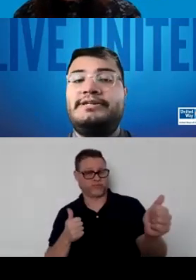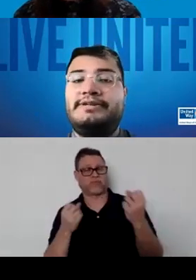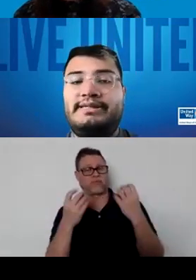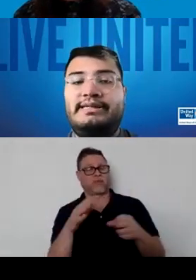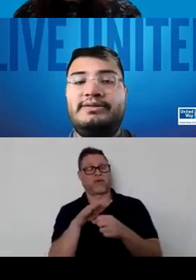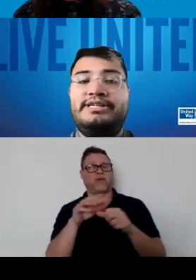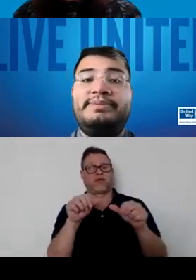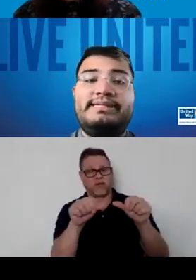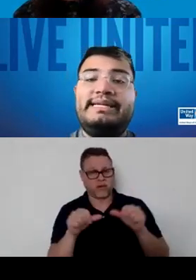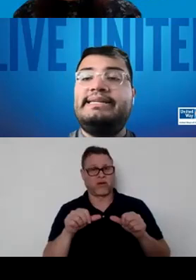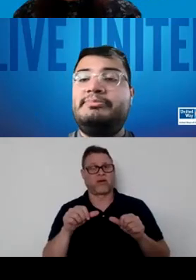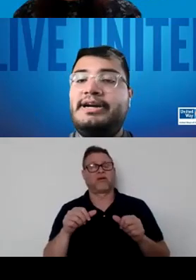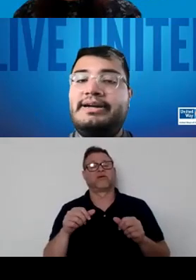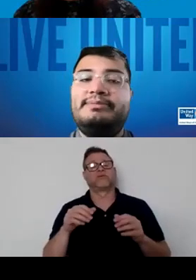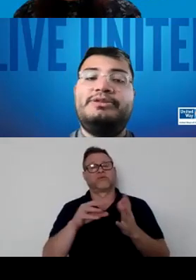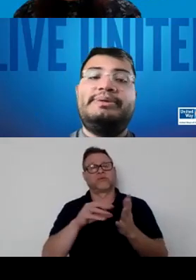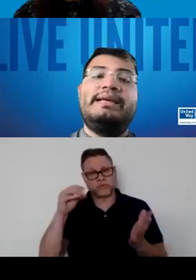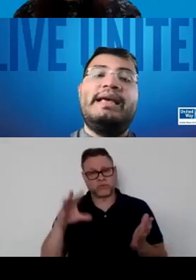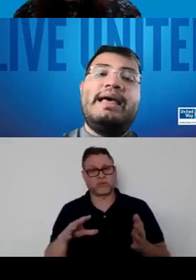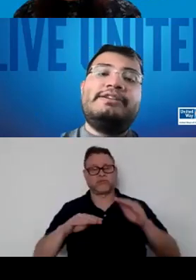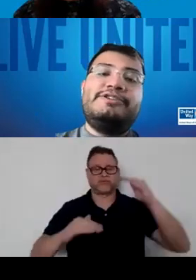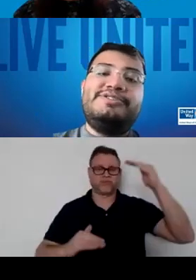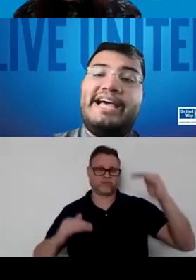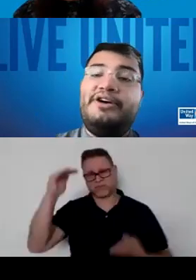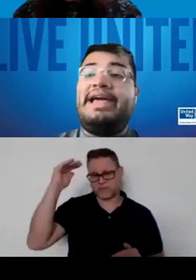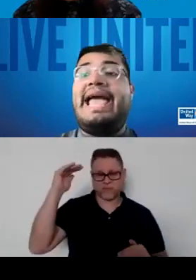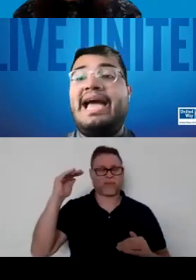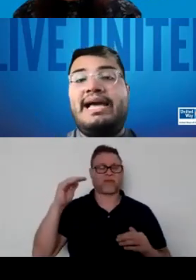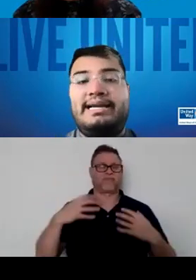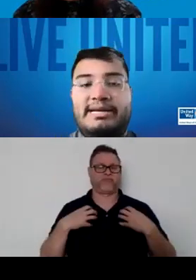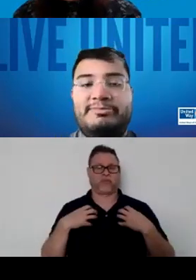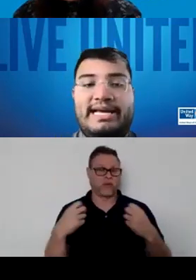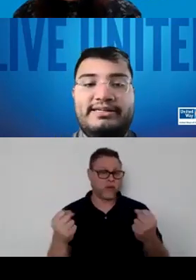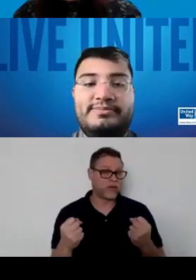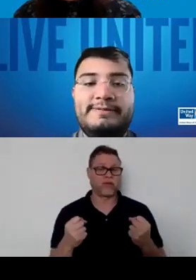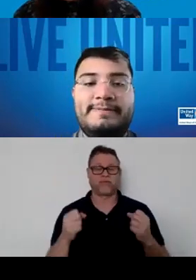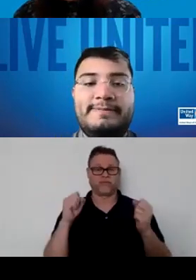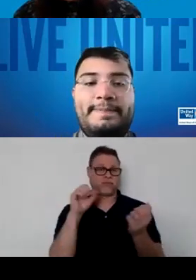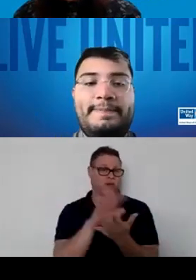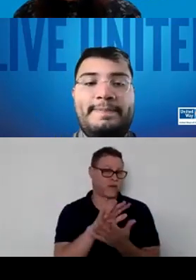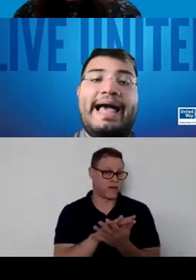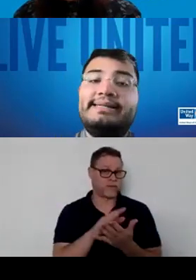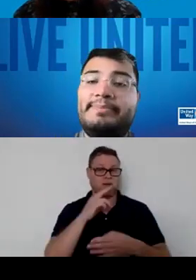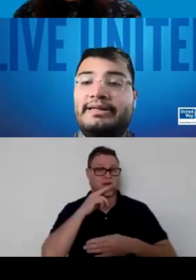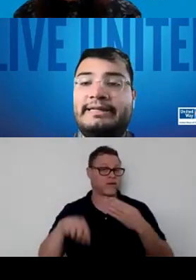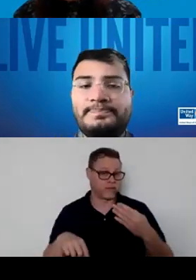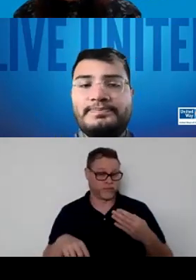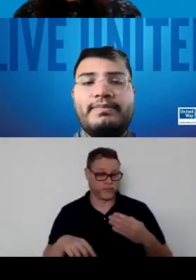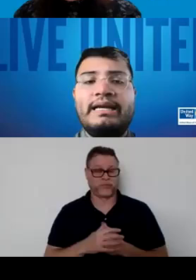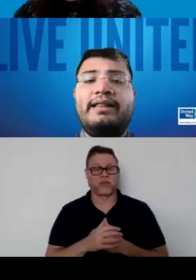meeting students' needs, which can be seen in disparities between students' health and academic outcomes. So